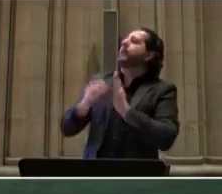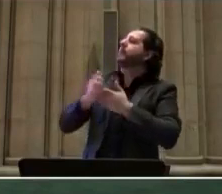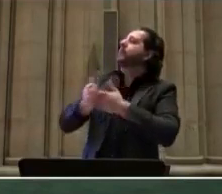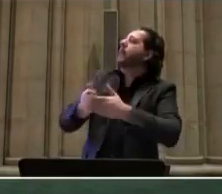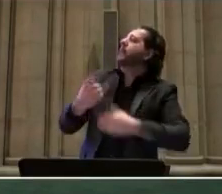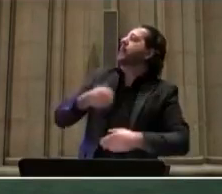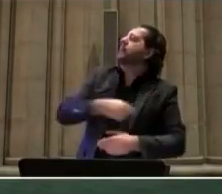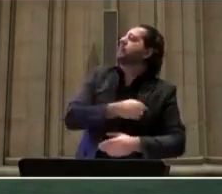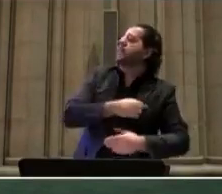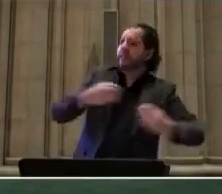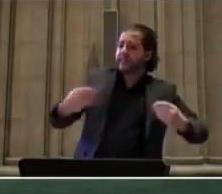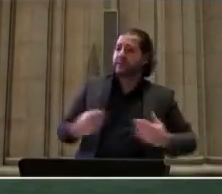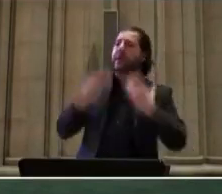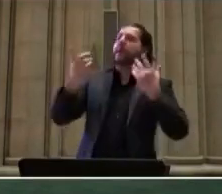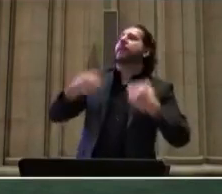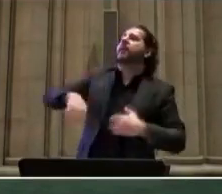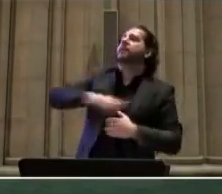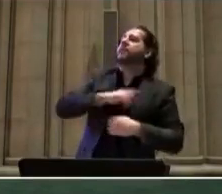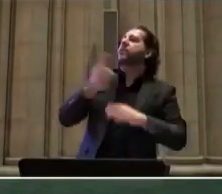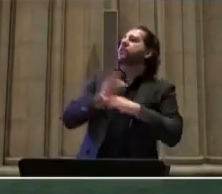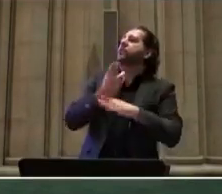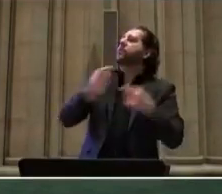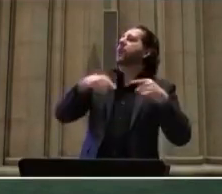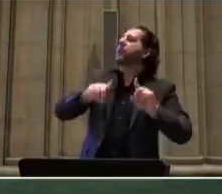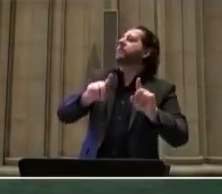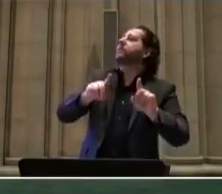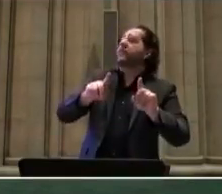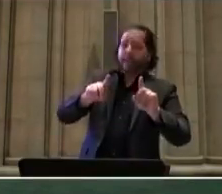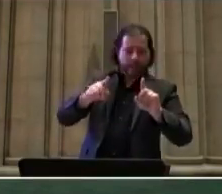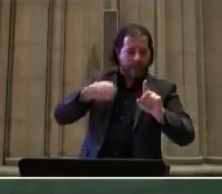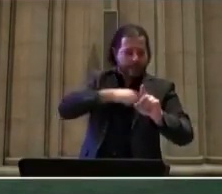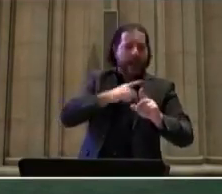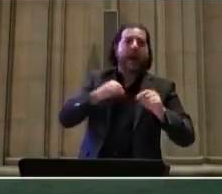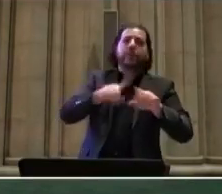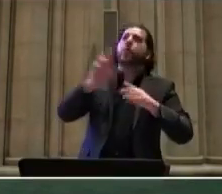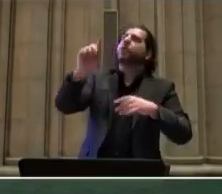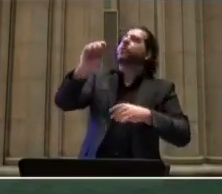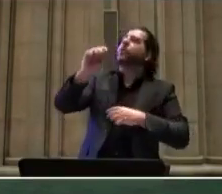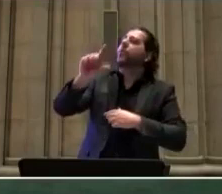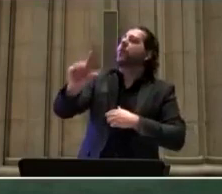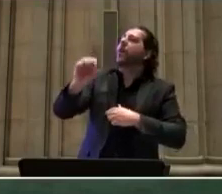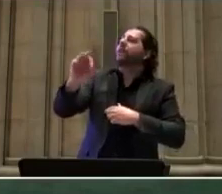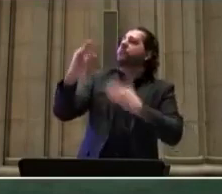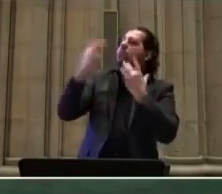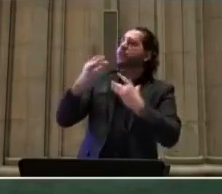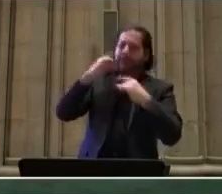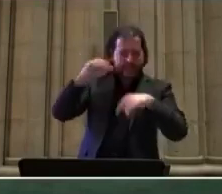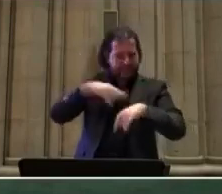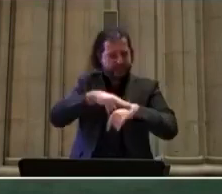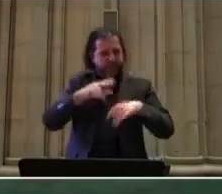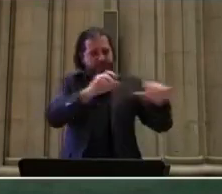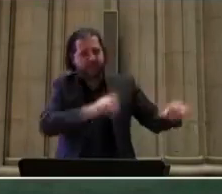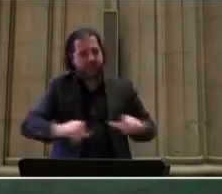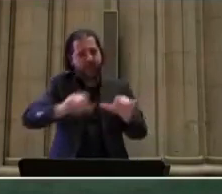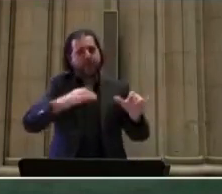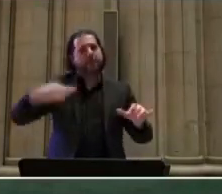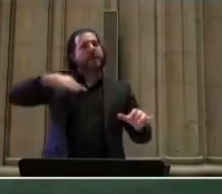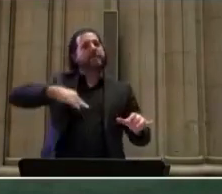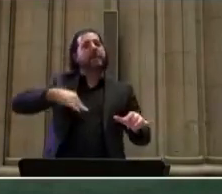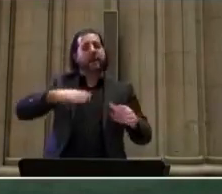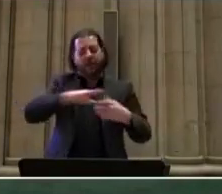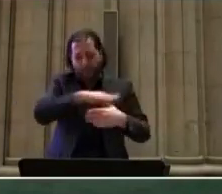guide us, inspire us, use us as your tools of mercy and righteousness for this nation's commonwealth and the